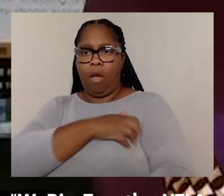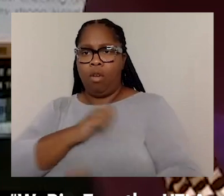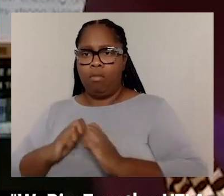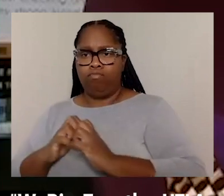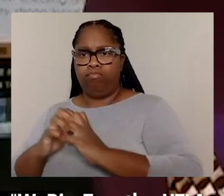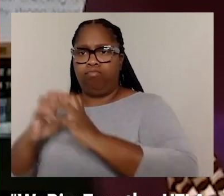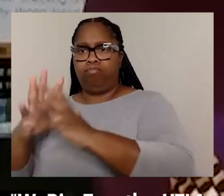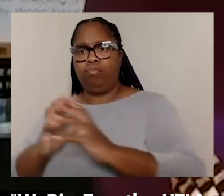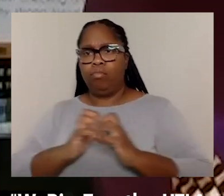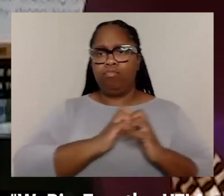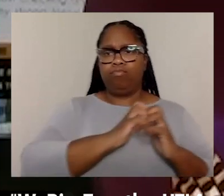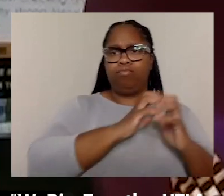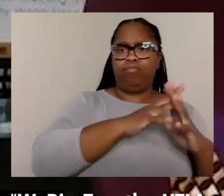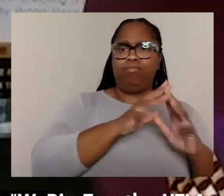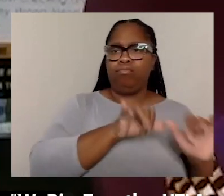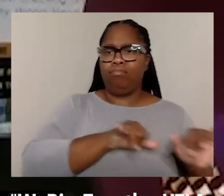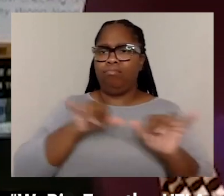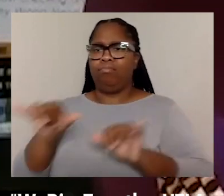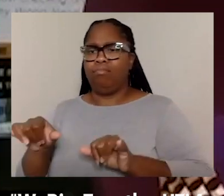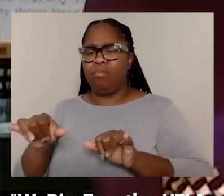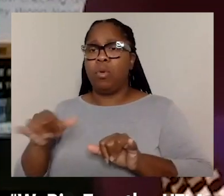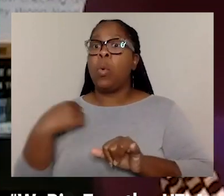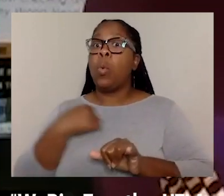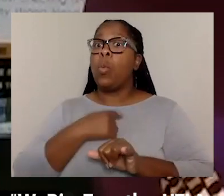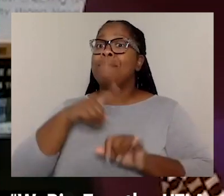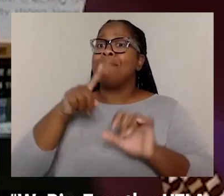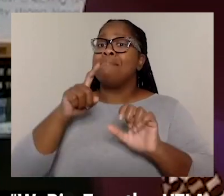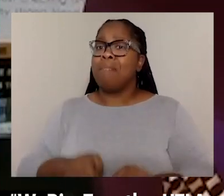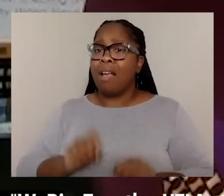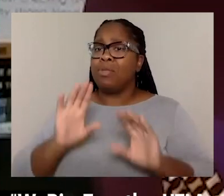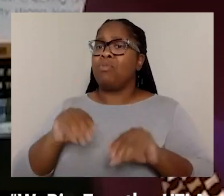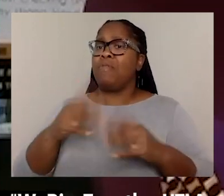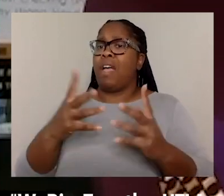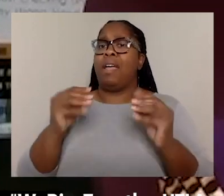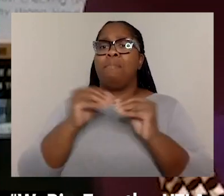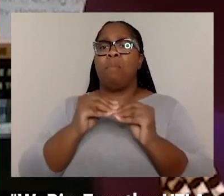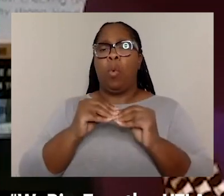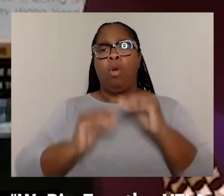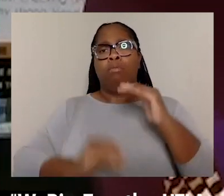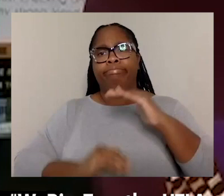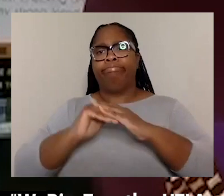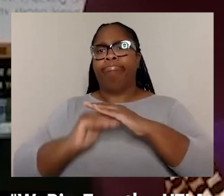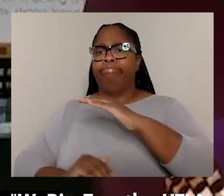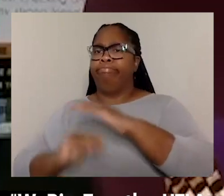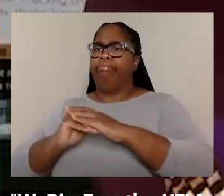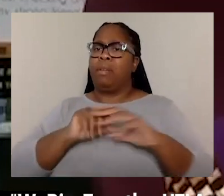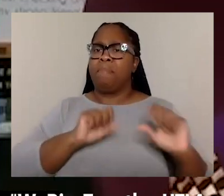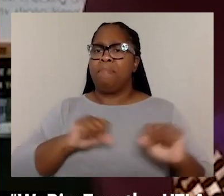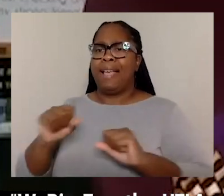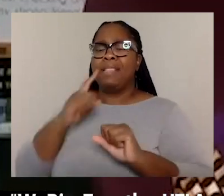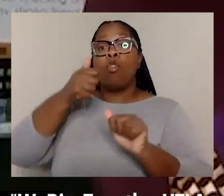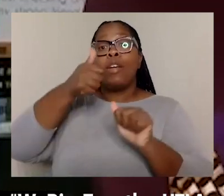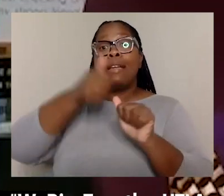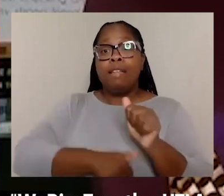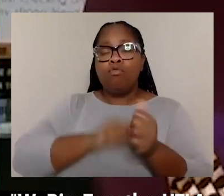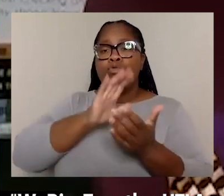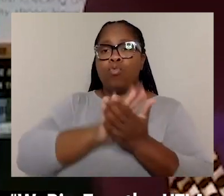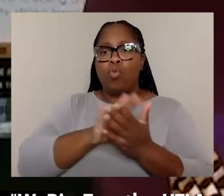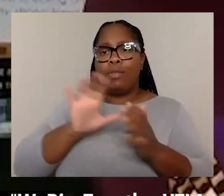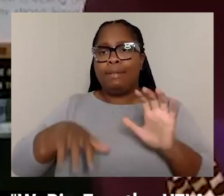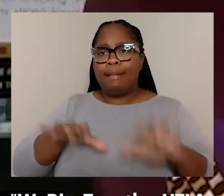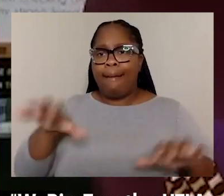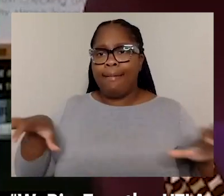we must build capacity at each school site by having regular chapter meetings